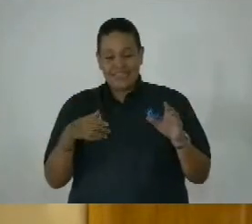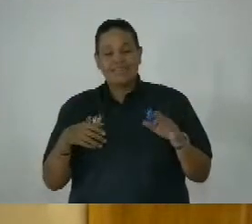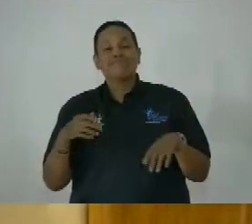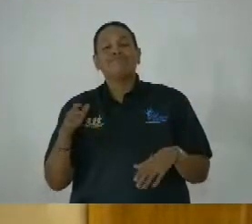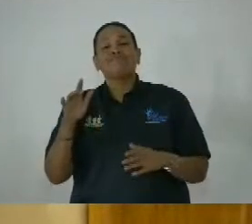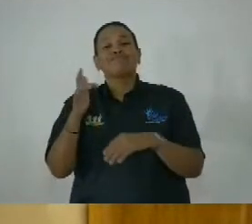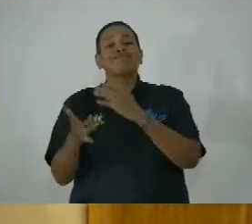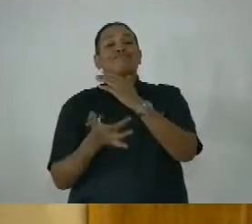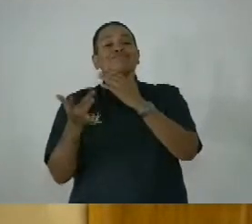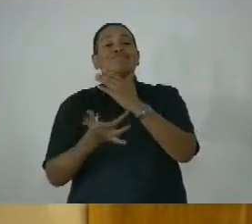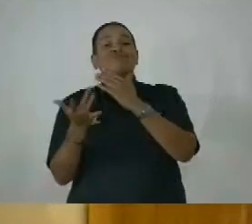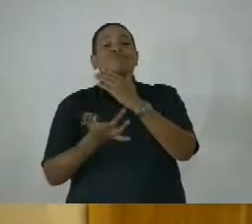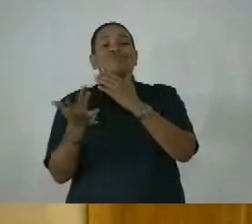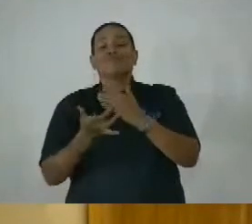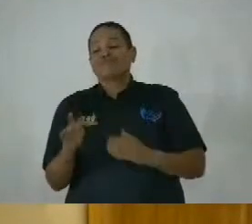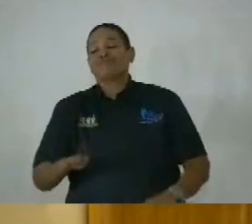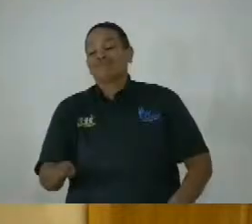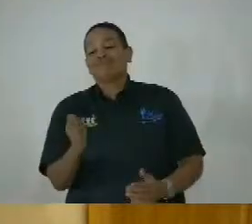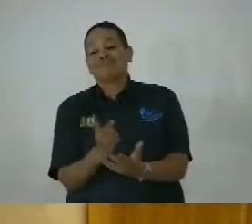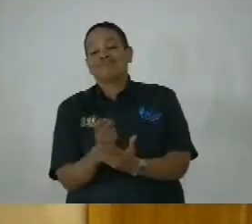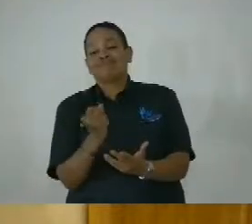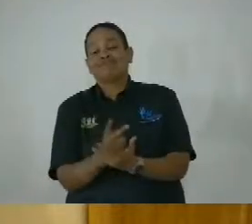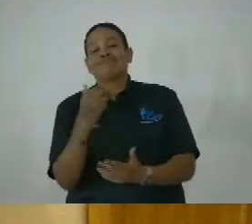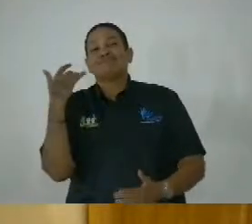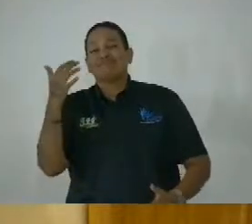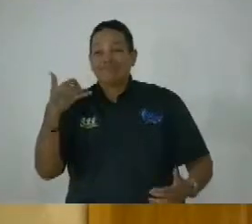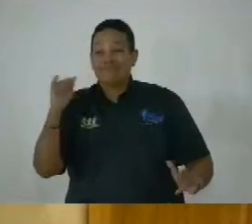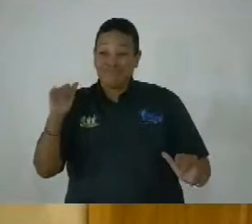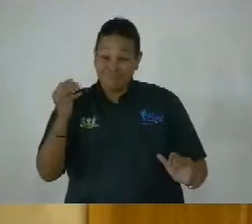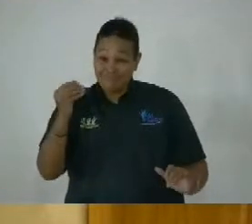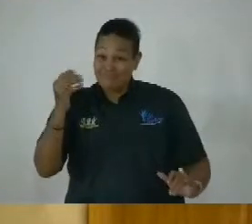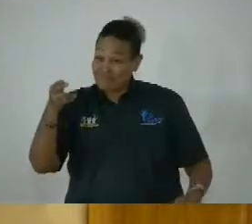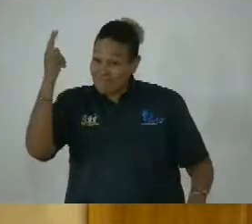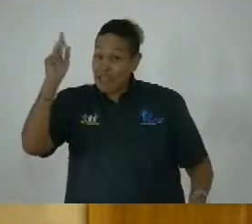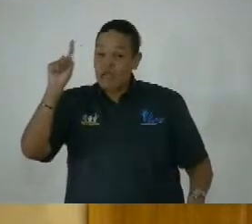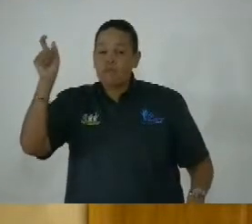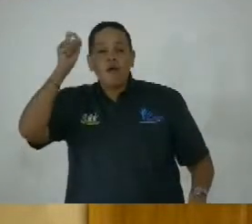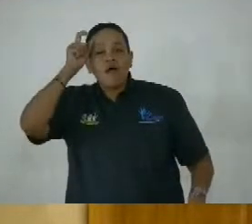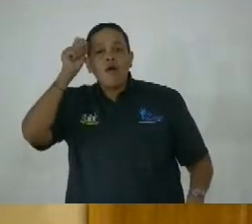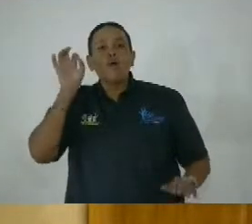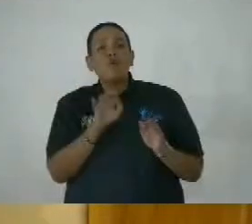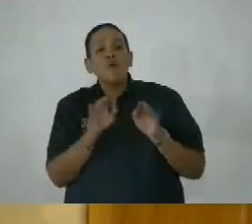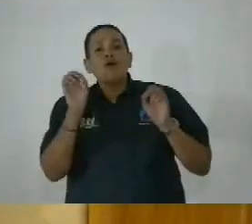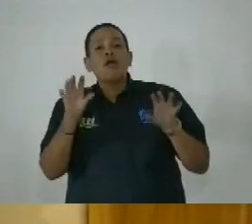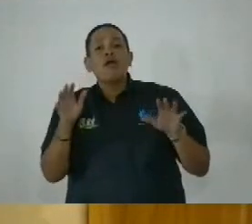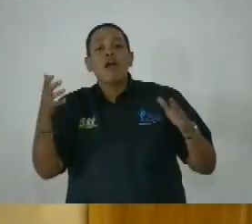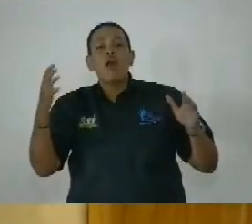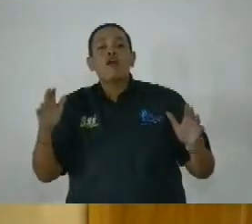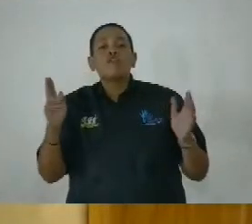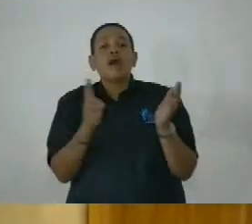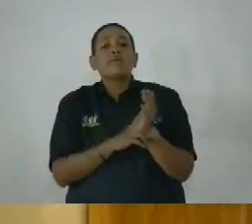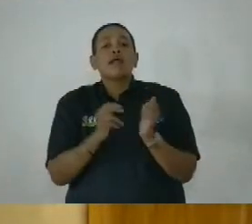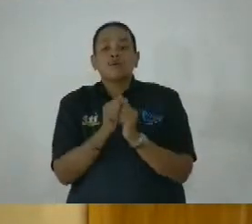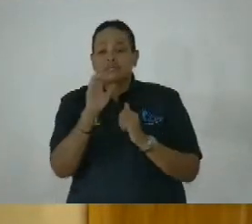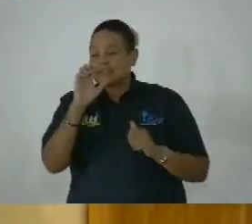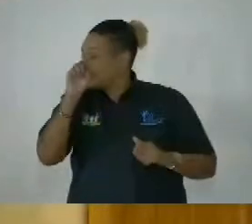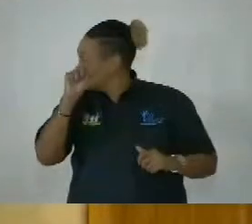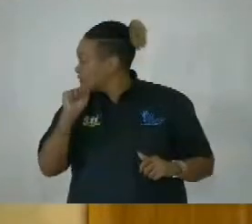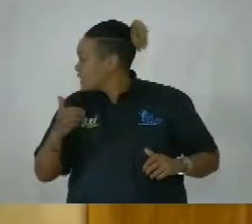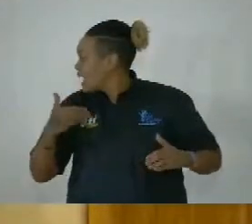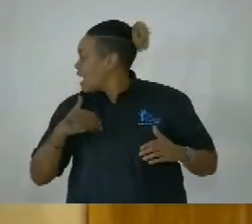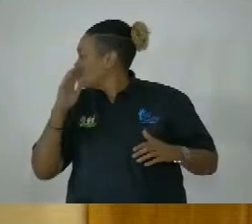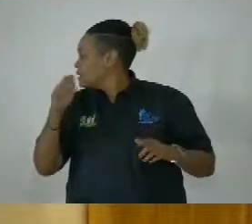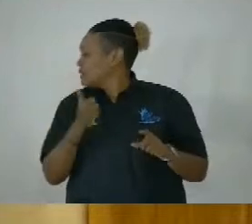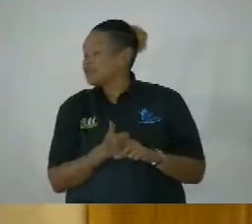approvals. We have a way to go with it. It's costly, but it will be there very soon. We have already acquired our contract with CETA, having there